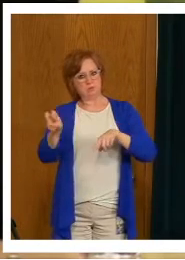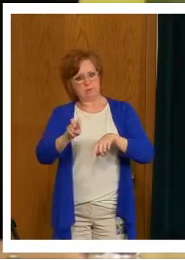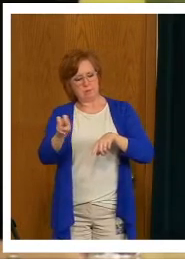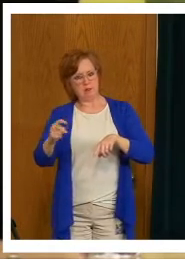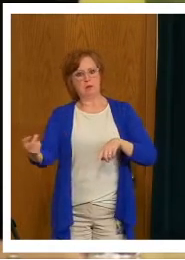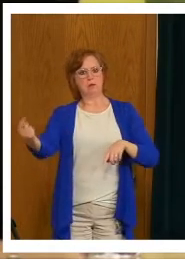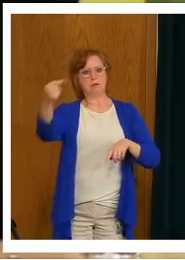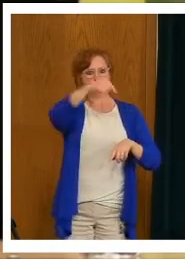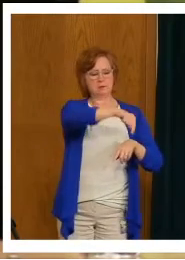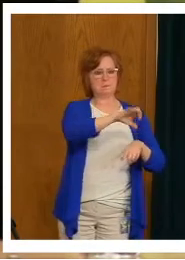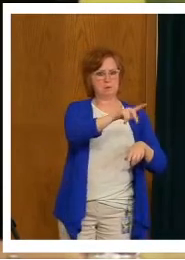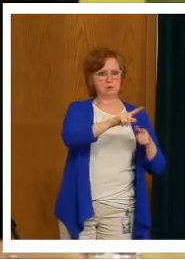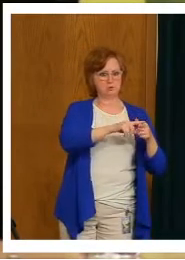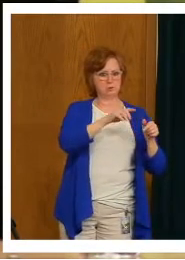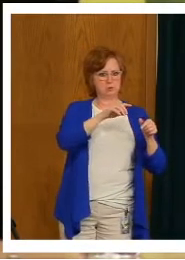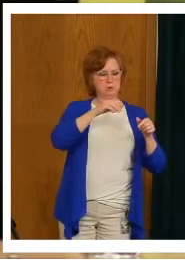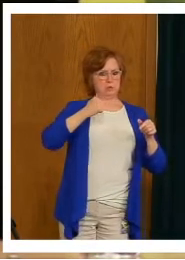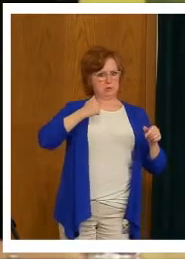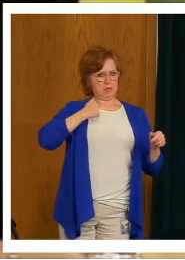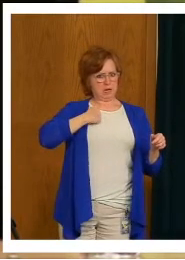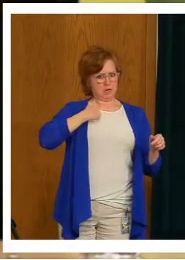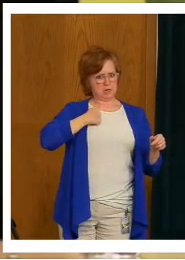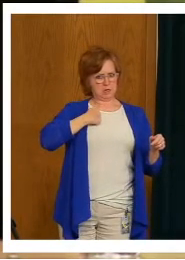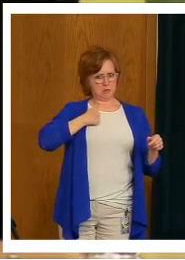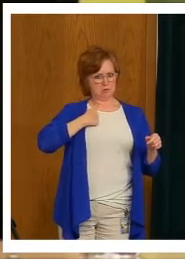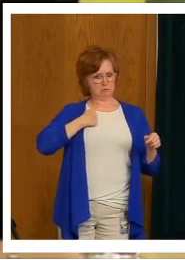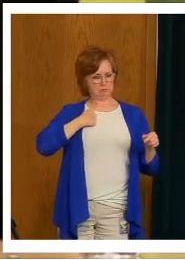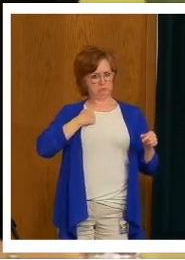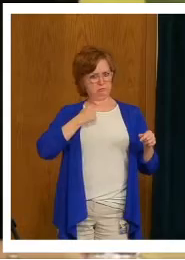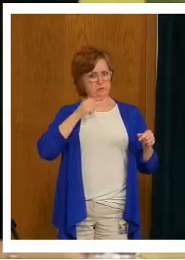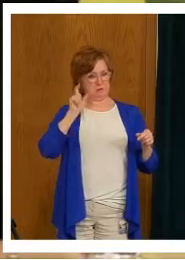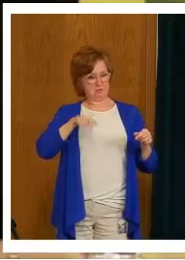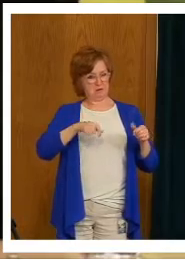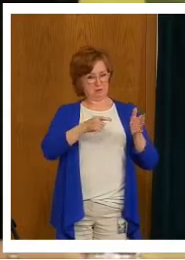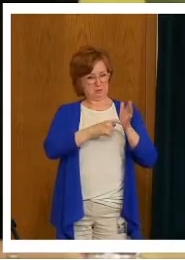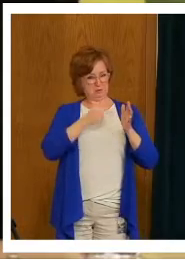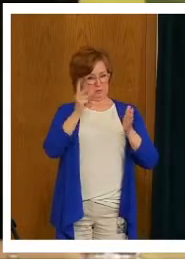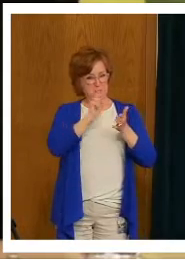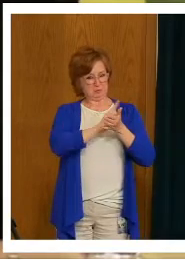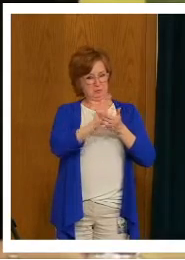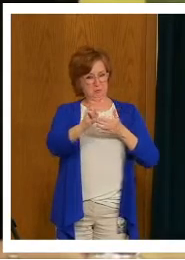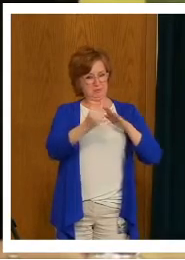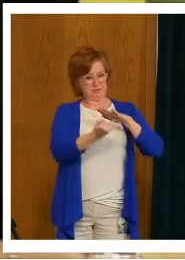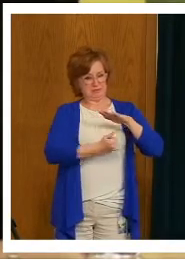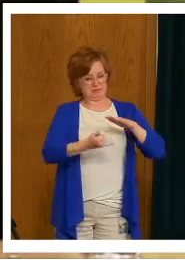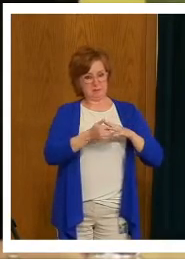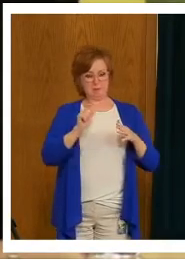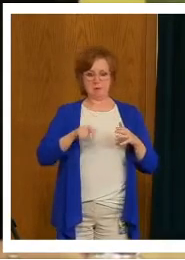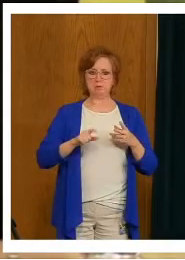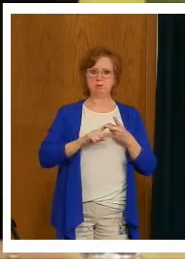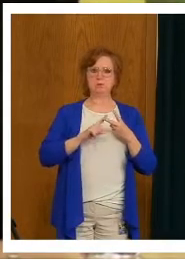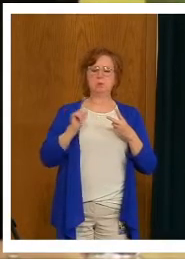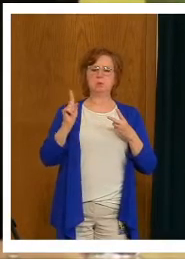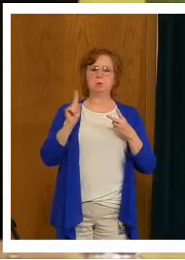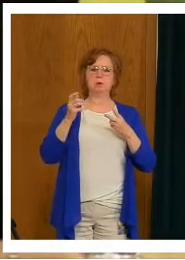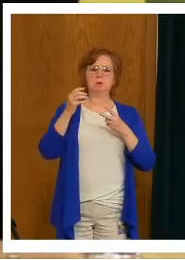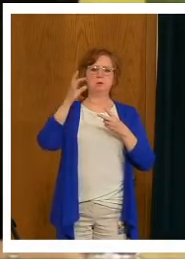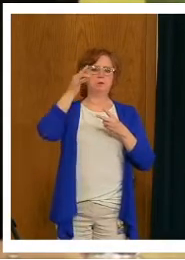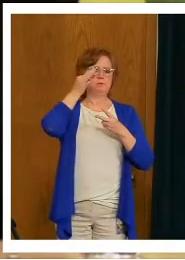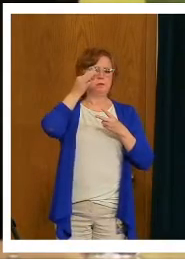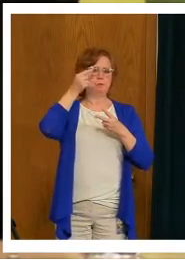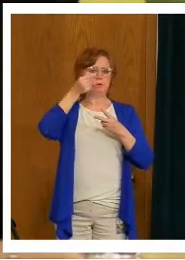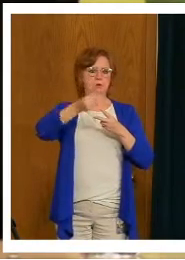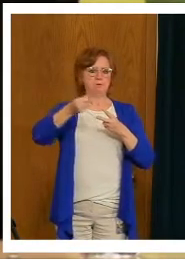vaccinated Canadians. Is the federal government going to develop some sort of an electronic verification that you